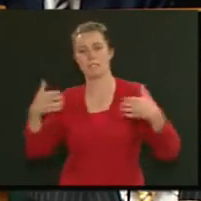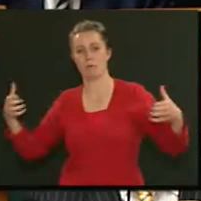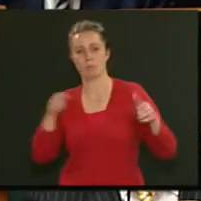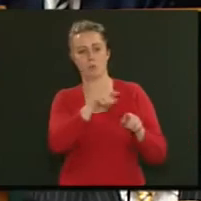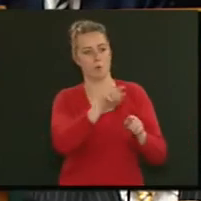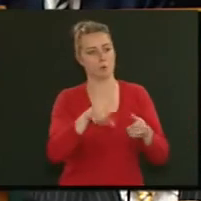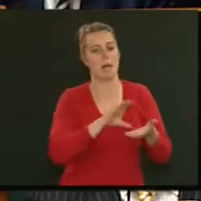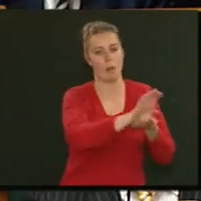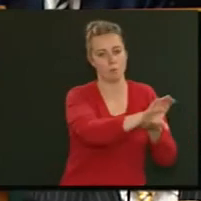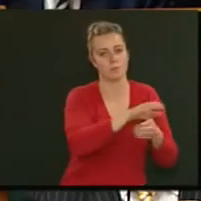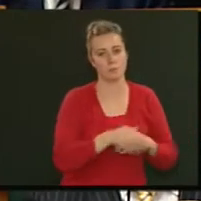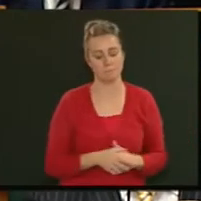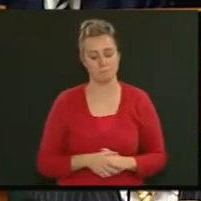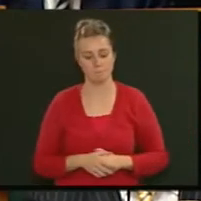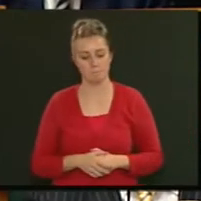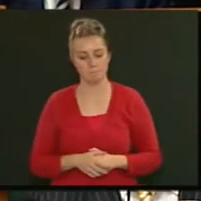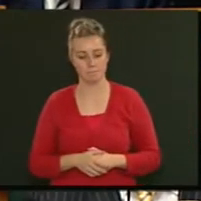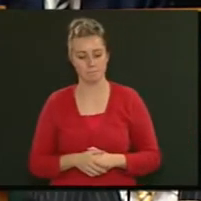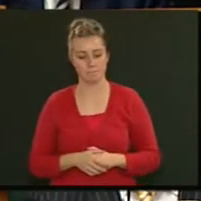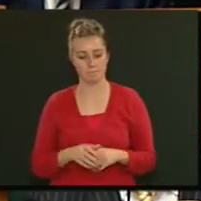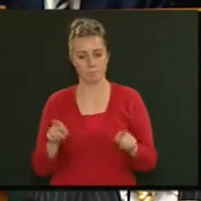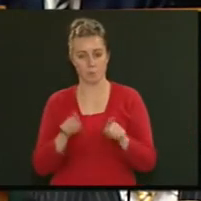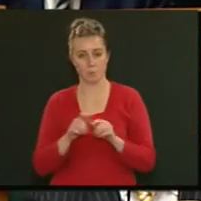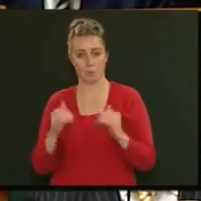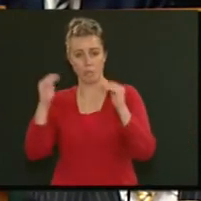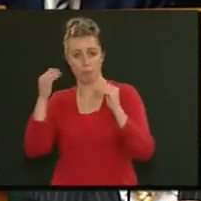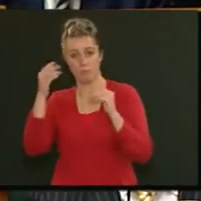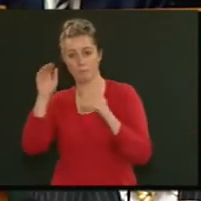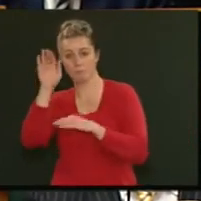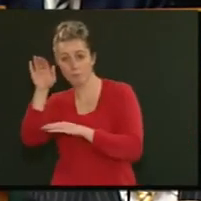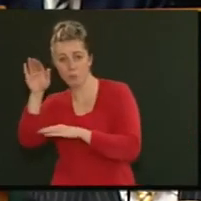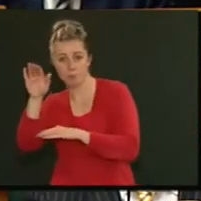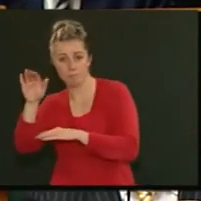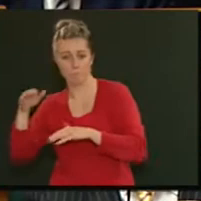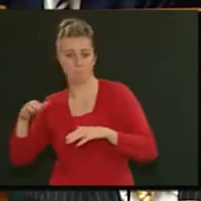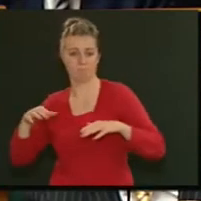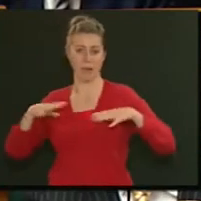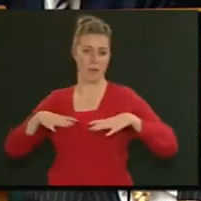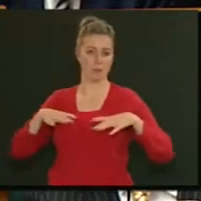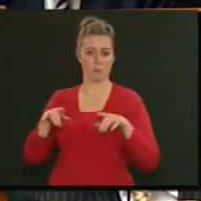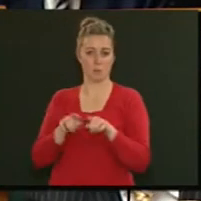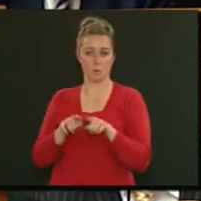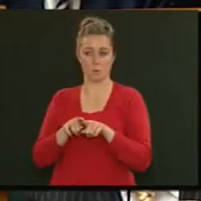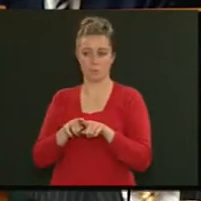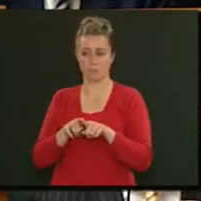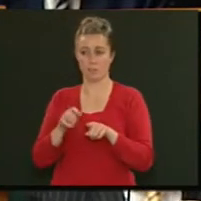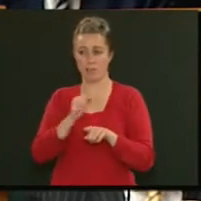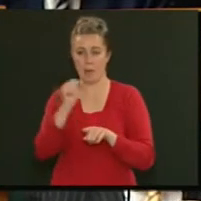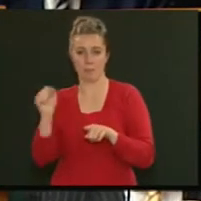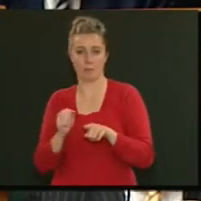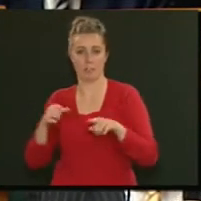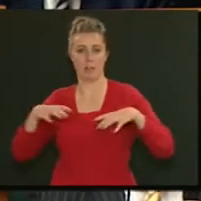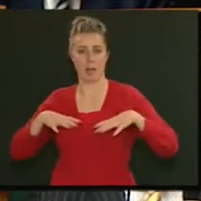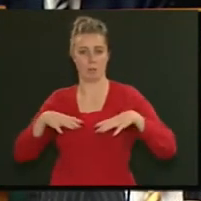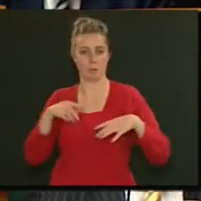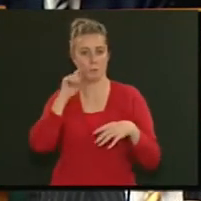allowances. We have also increased future operating allowances. Next year's allowance will be $1.7